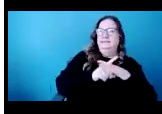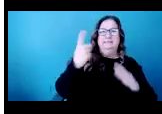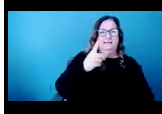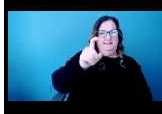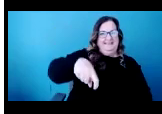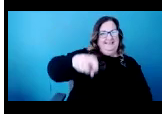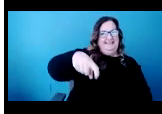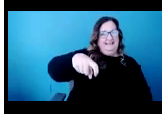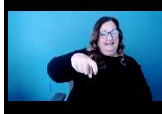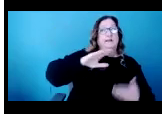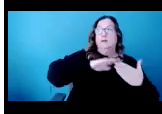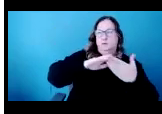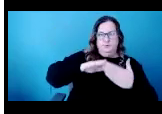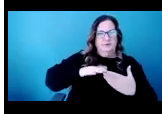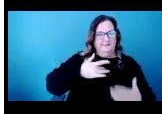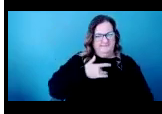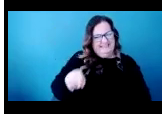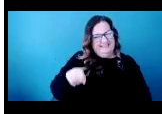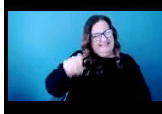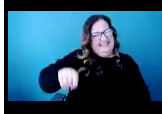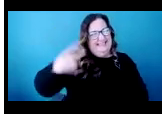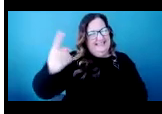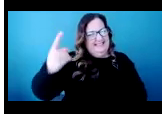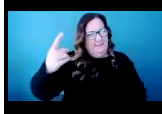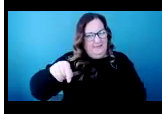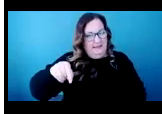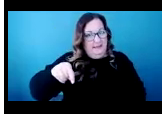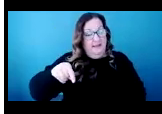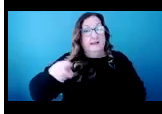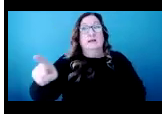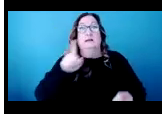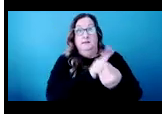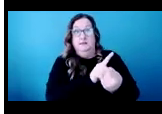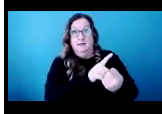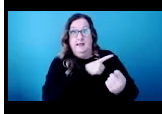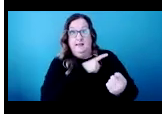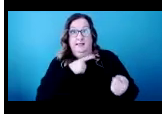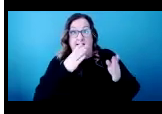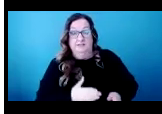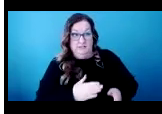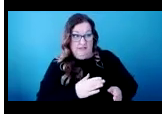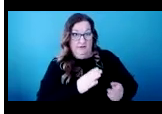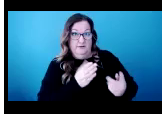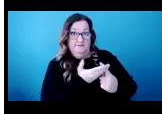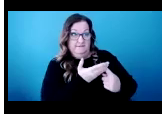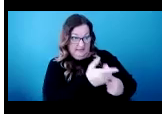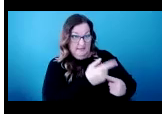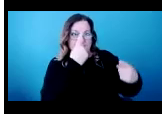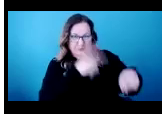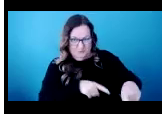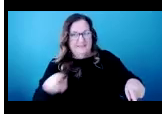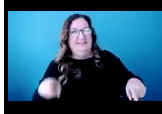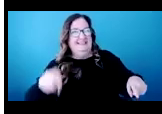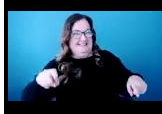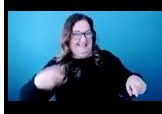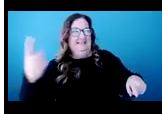then if you can get a legislator to hear your issue and agree with you, then they can run a bill. So they will draft the bill. They